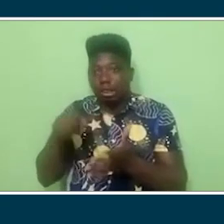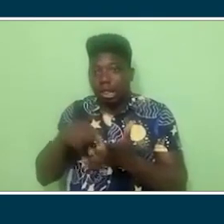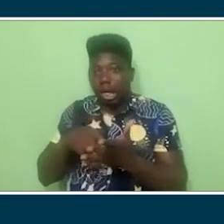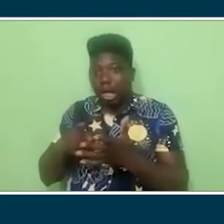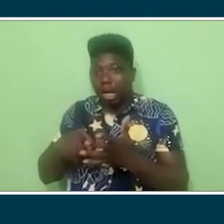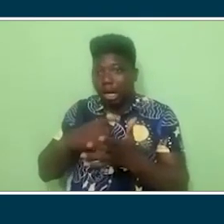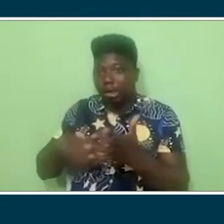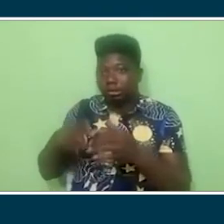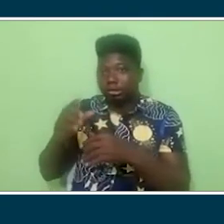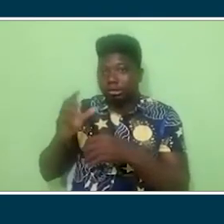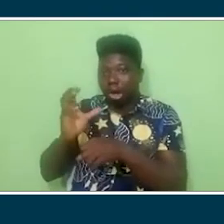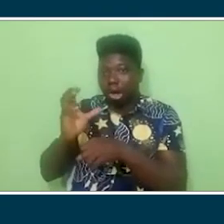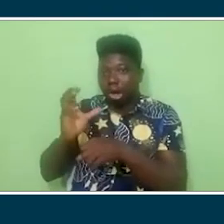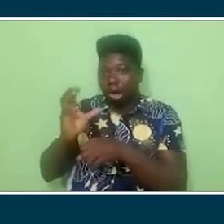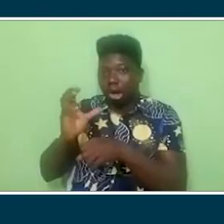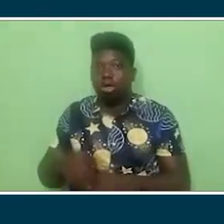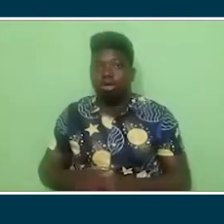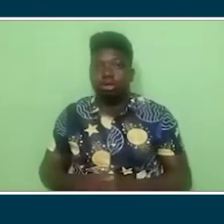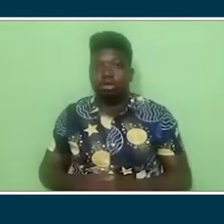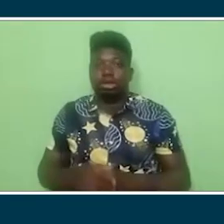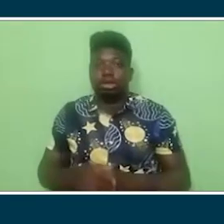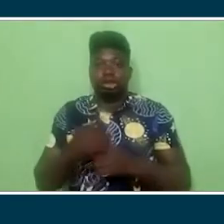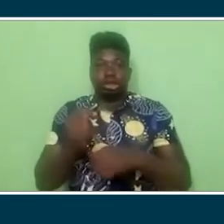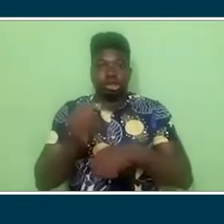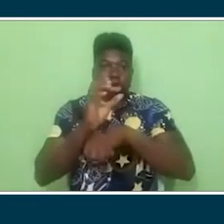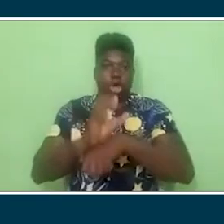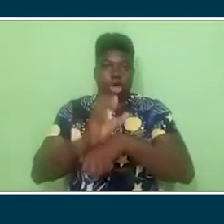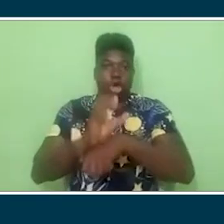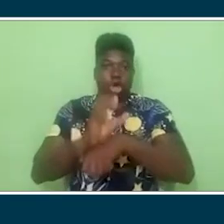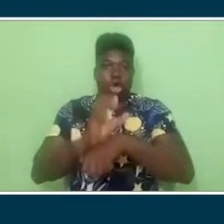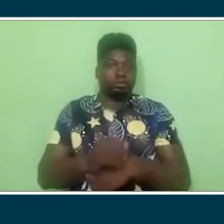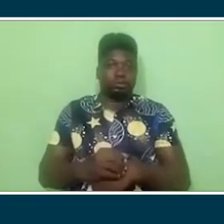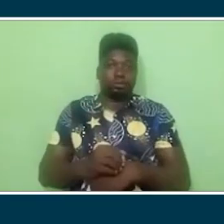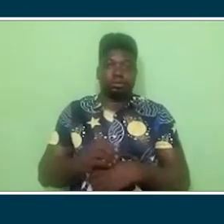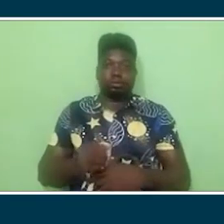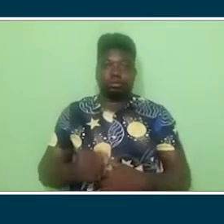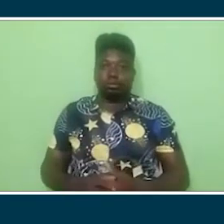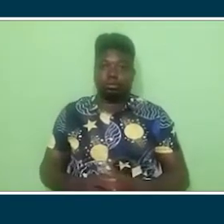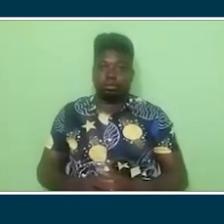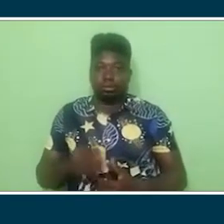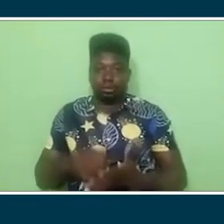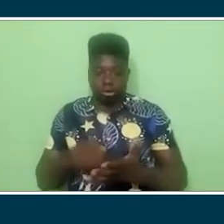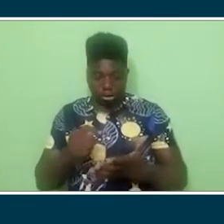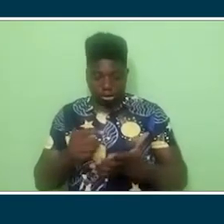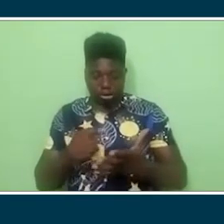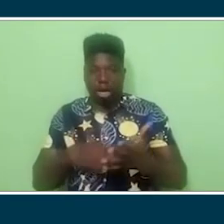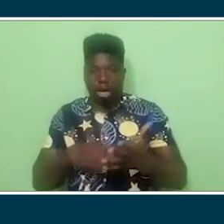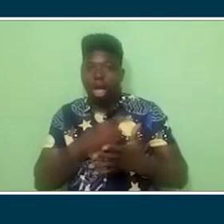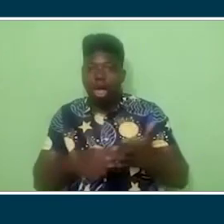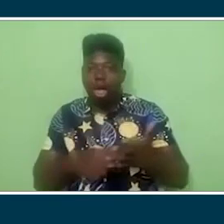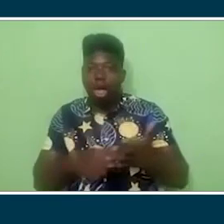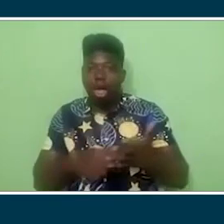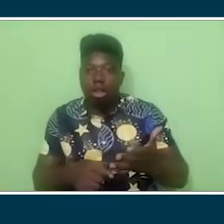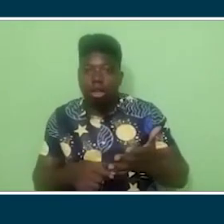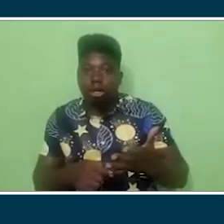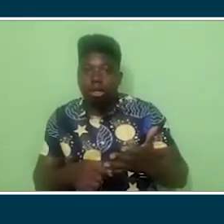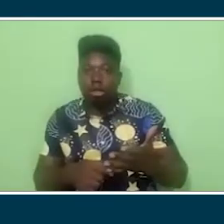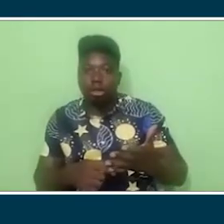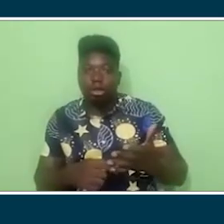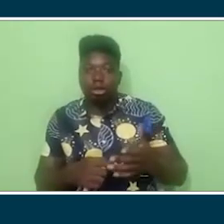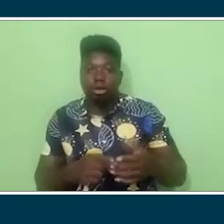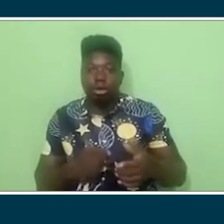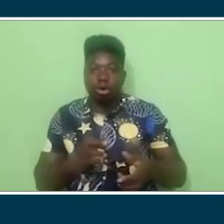choosing a culture of, and here are the characteristics of it. Are these norms and standards that